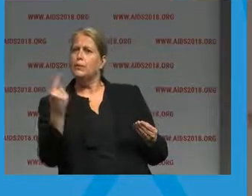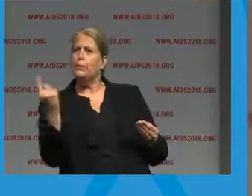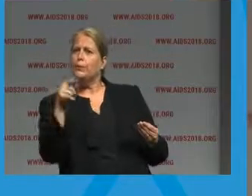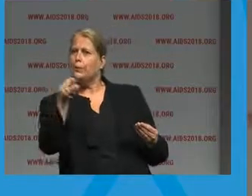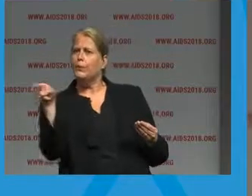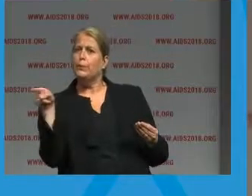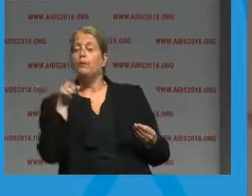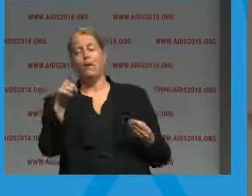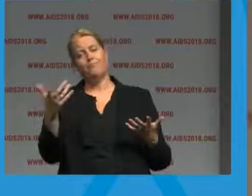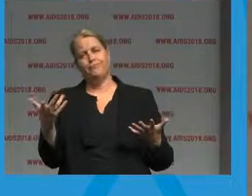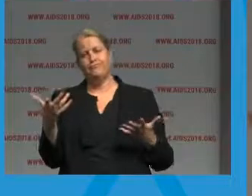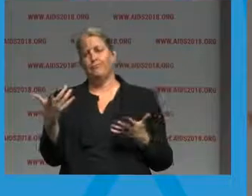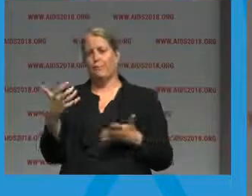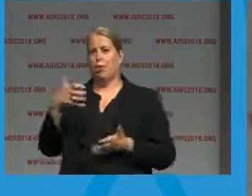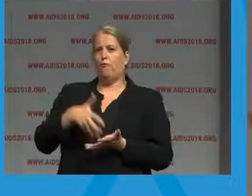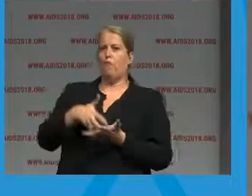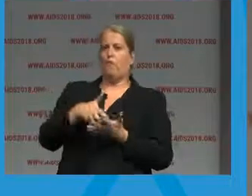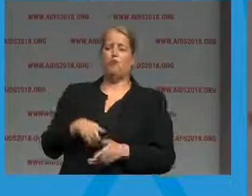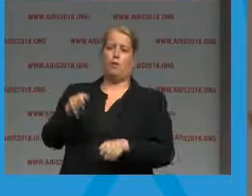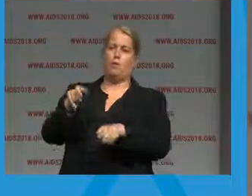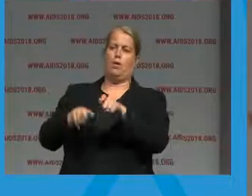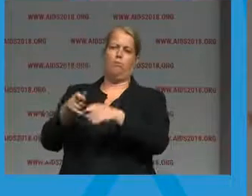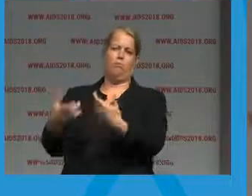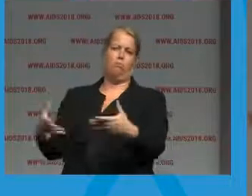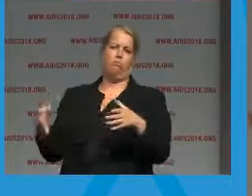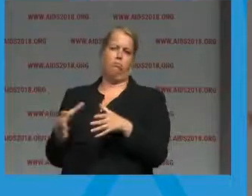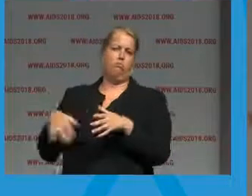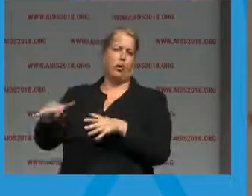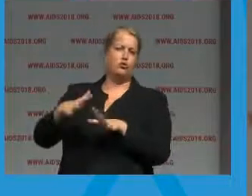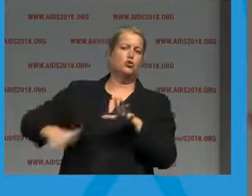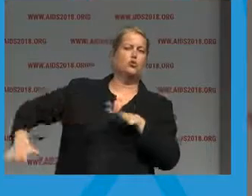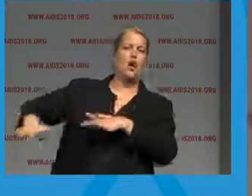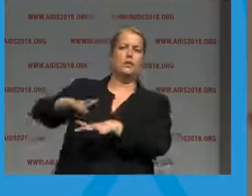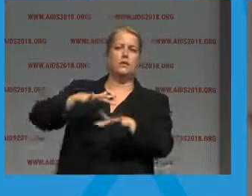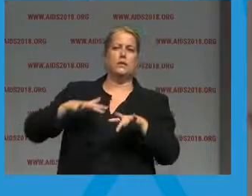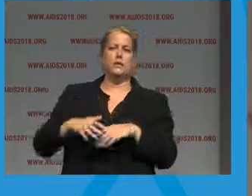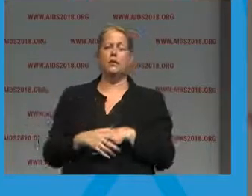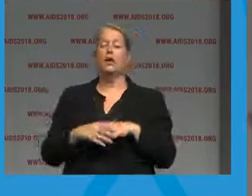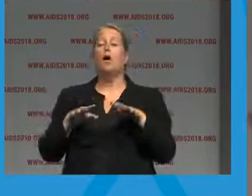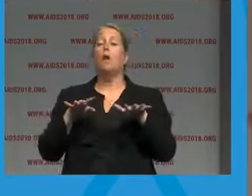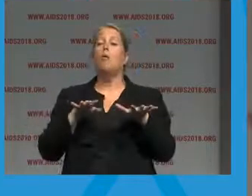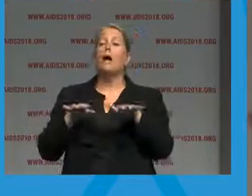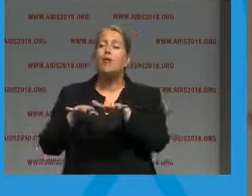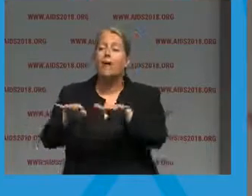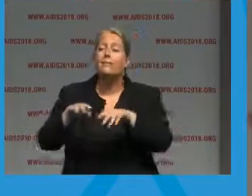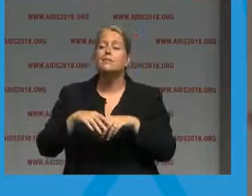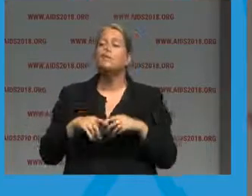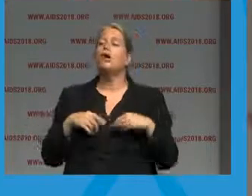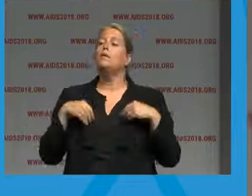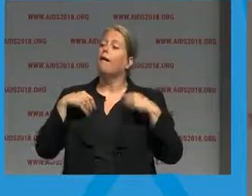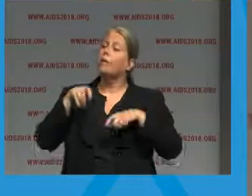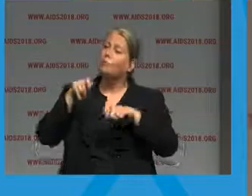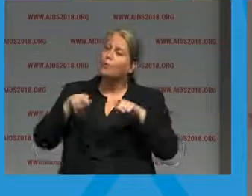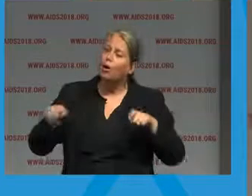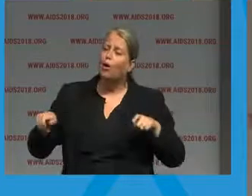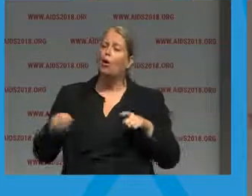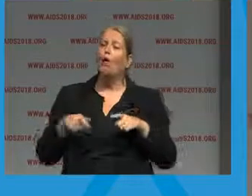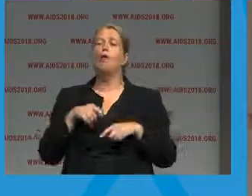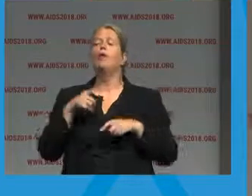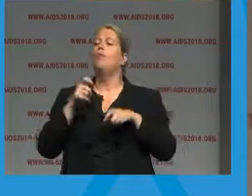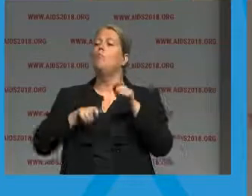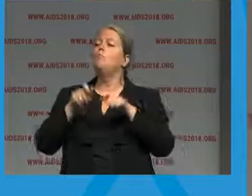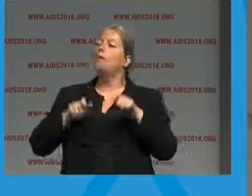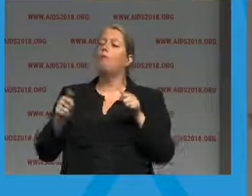the vulnerable in society, the population, and these are the migrants, the young people, people living with